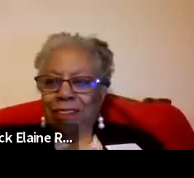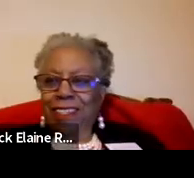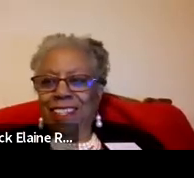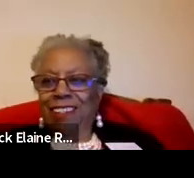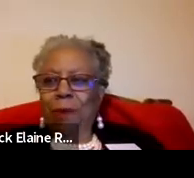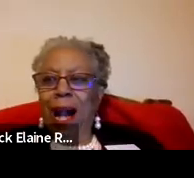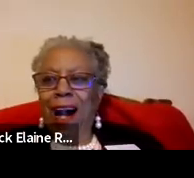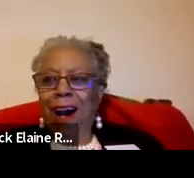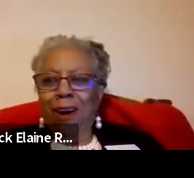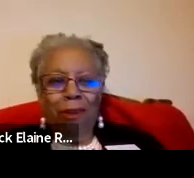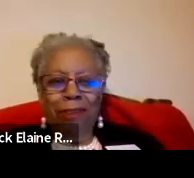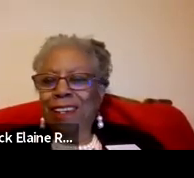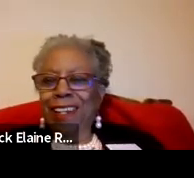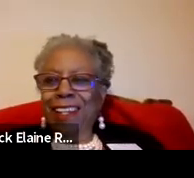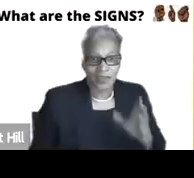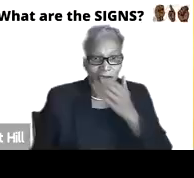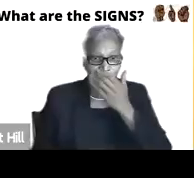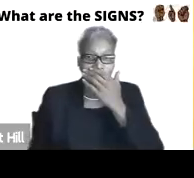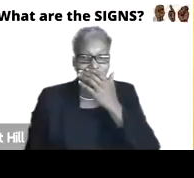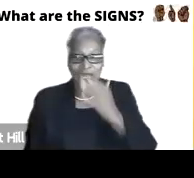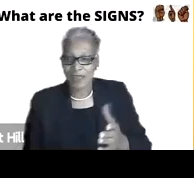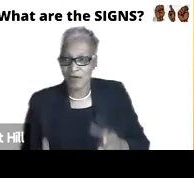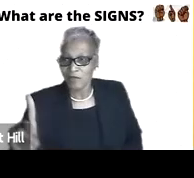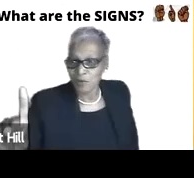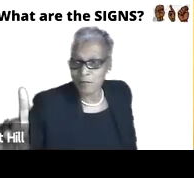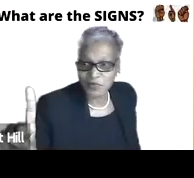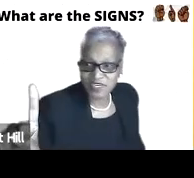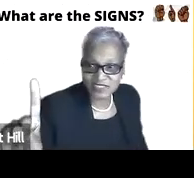Patient. Wow. Okay. All right.